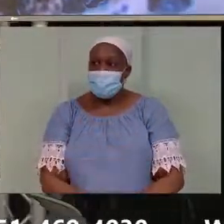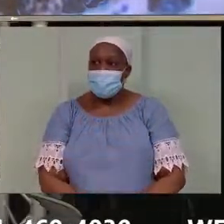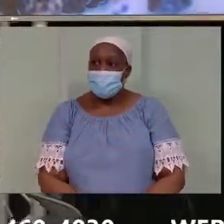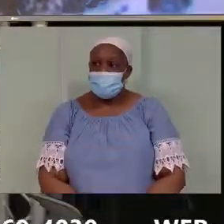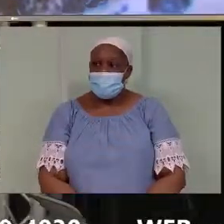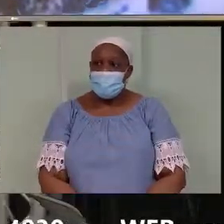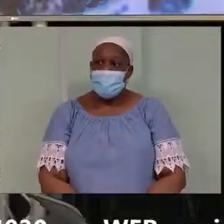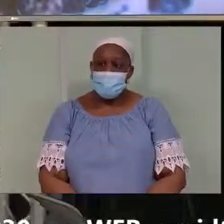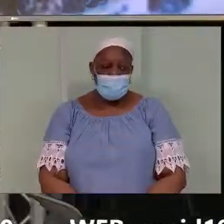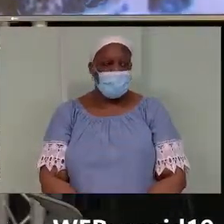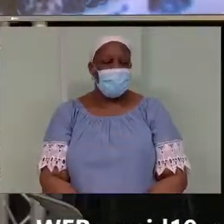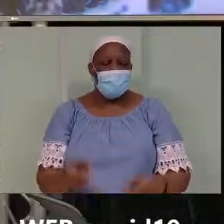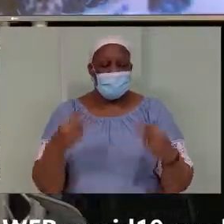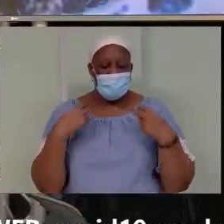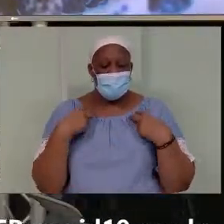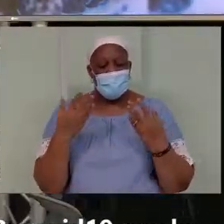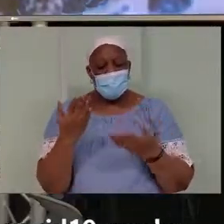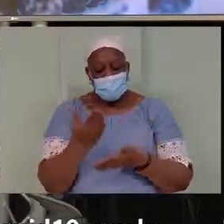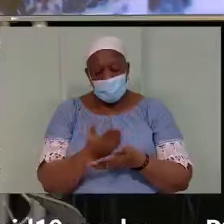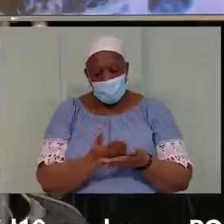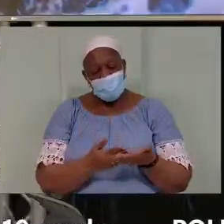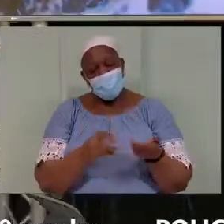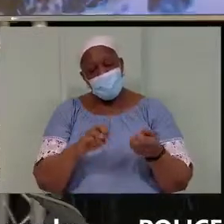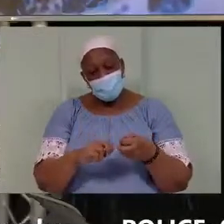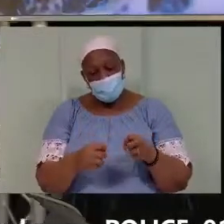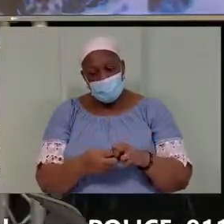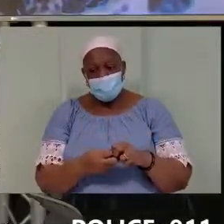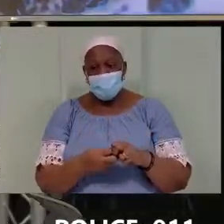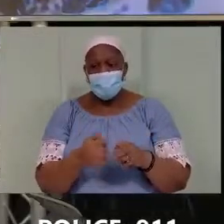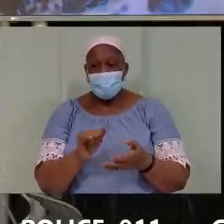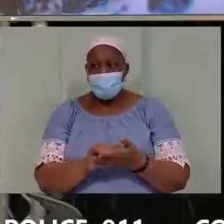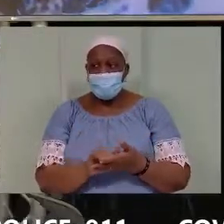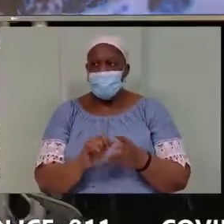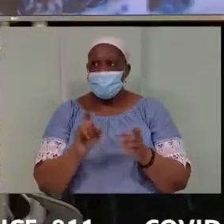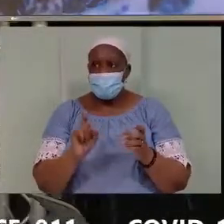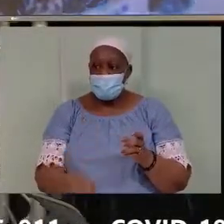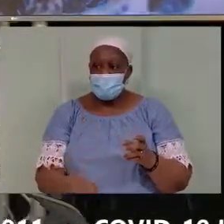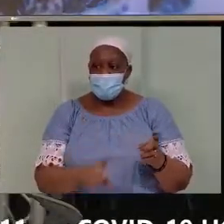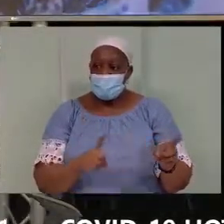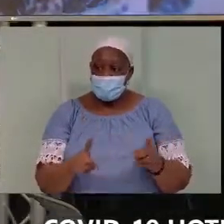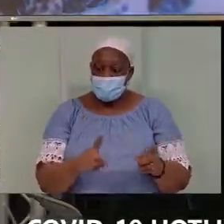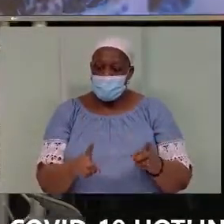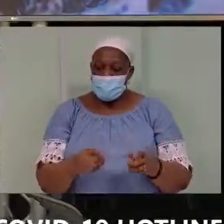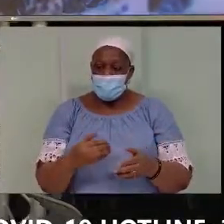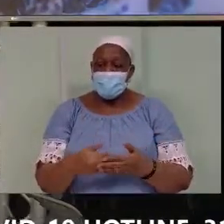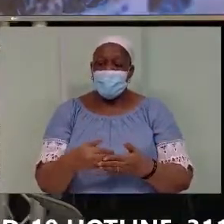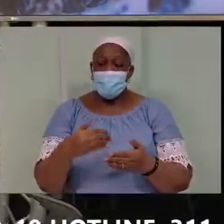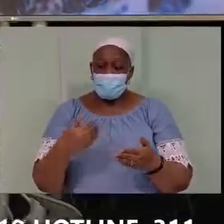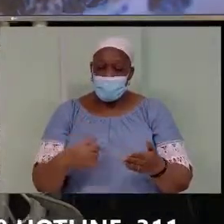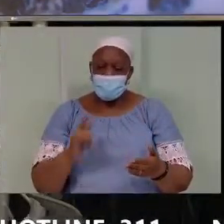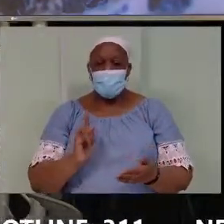issues that must be addressed before this is done. Thank you.